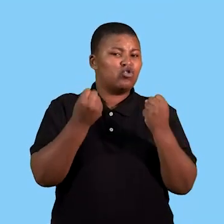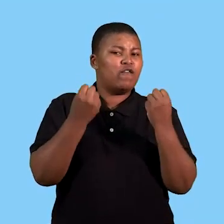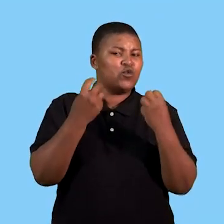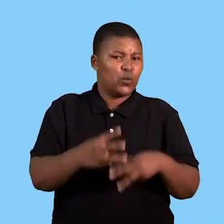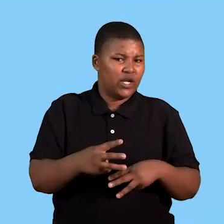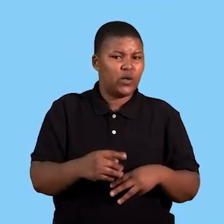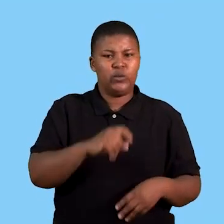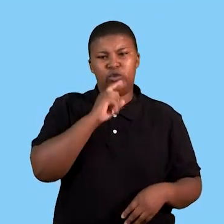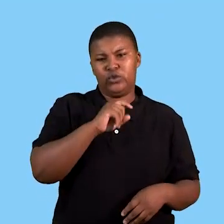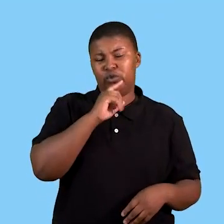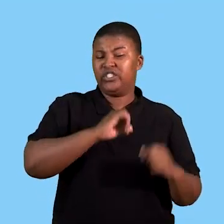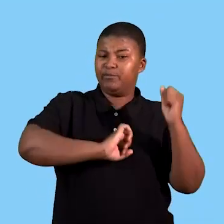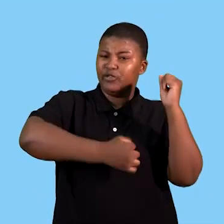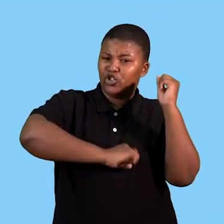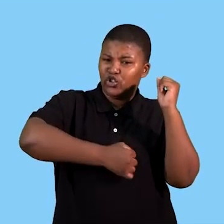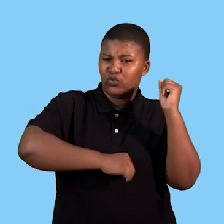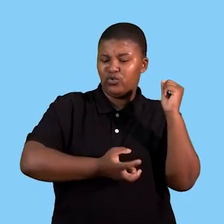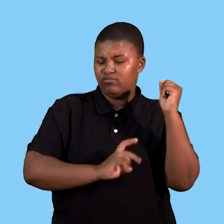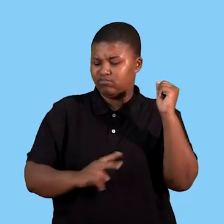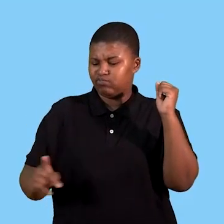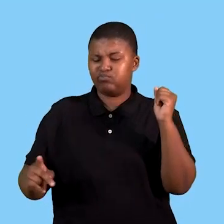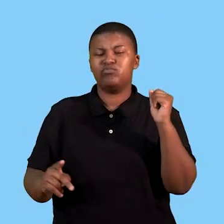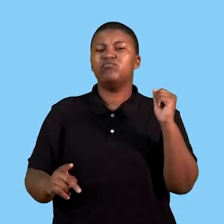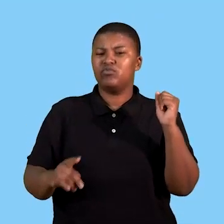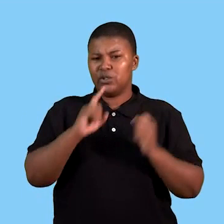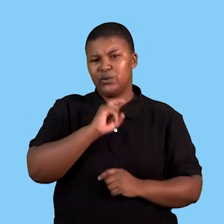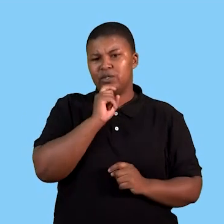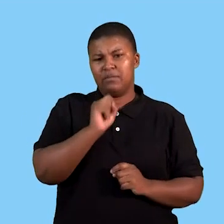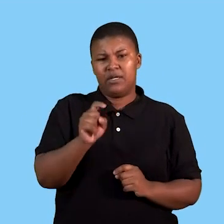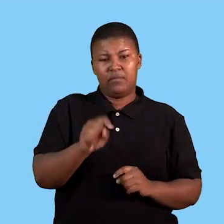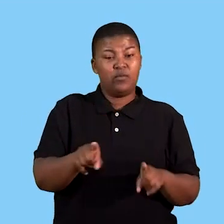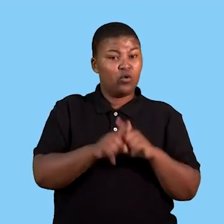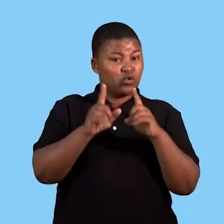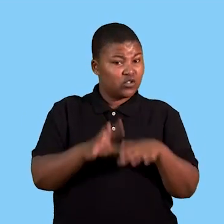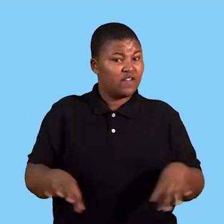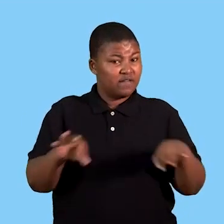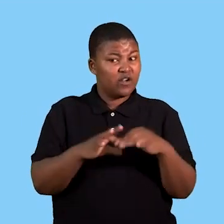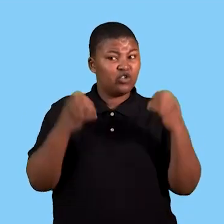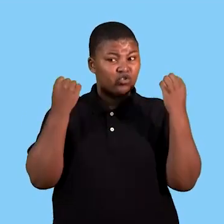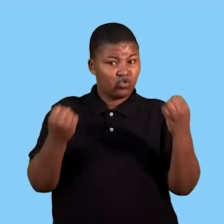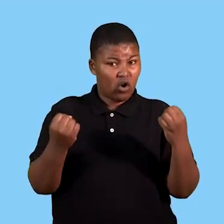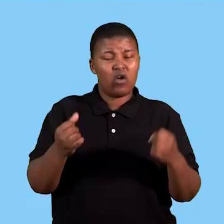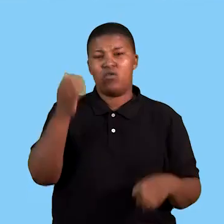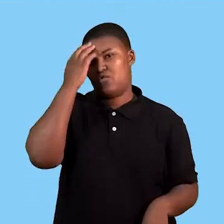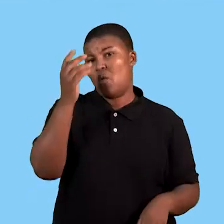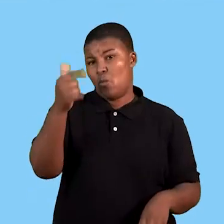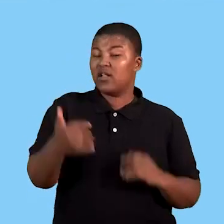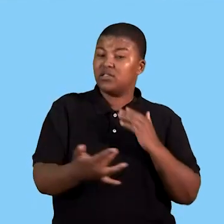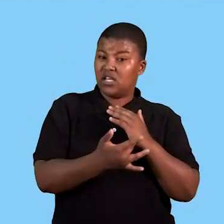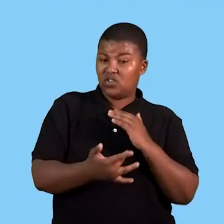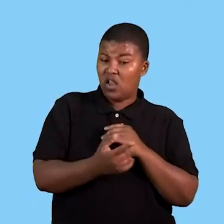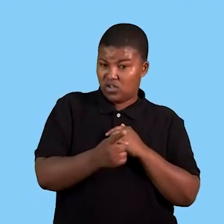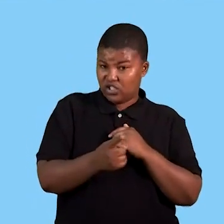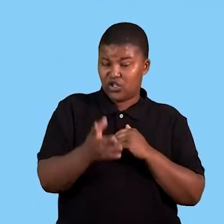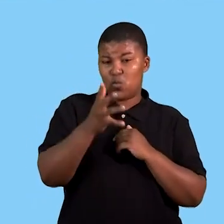the software we use, the machinery we use in our factory. And again, if we have strong values, we will know that